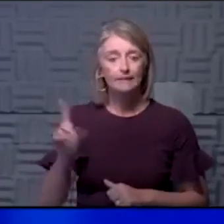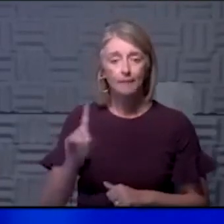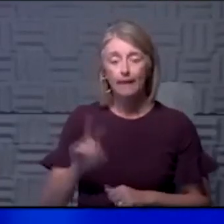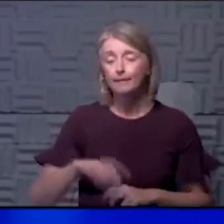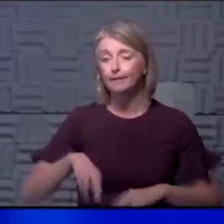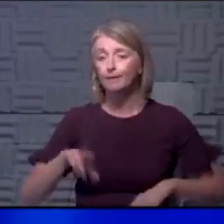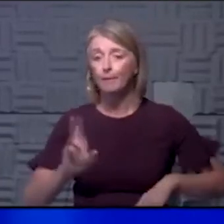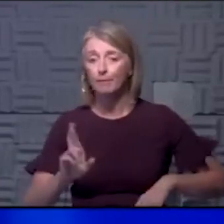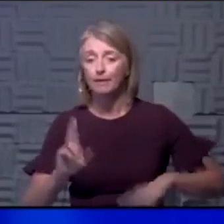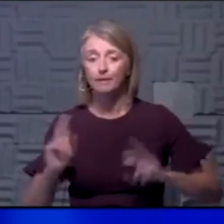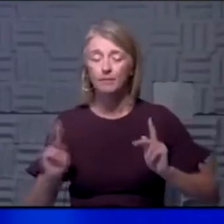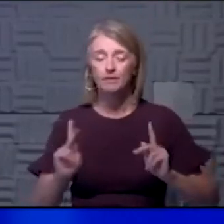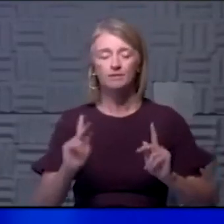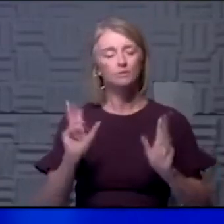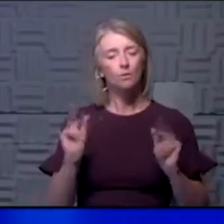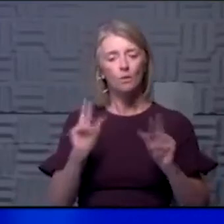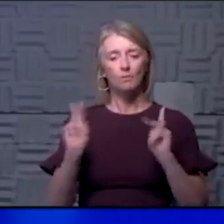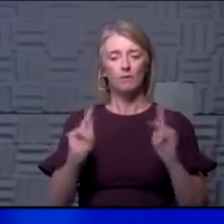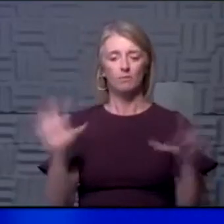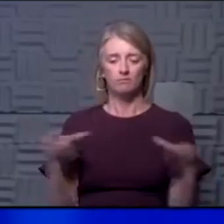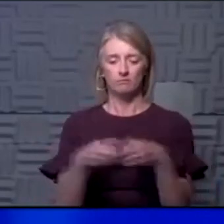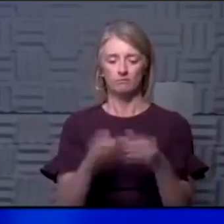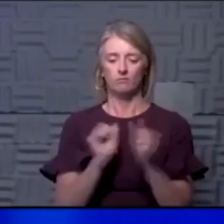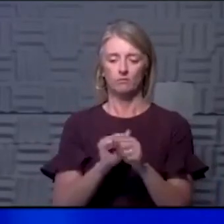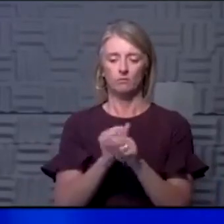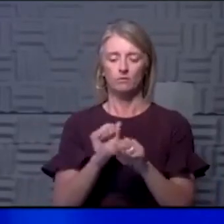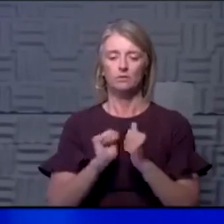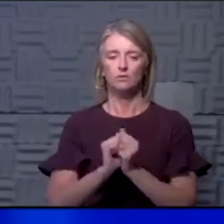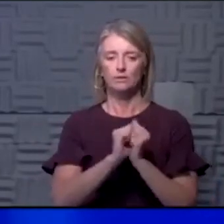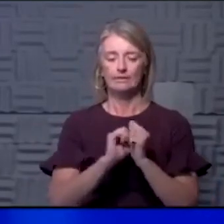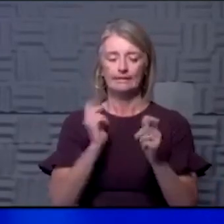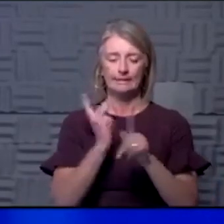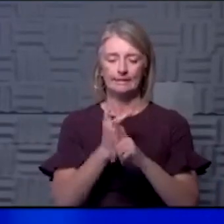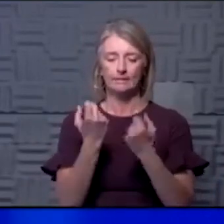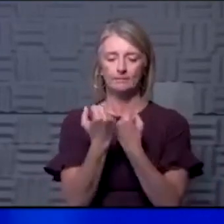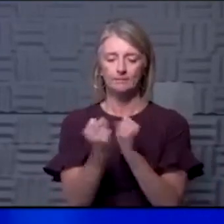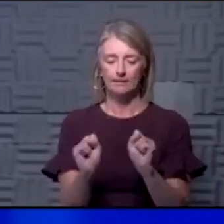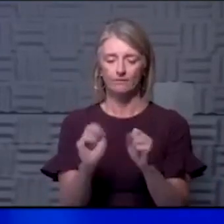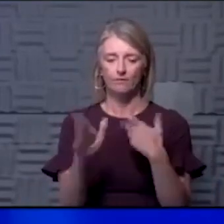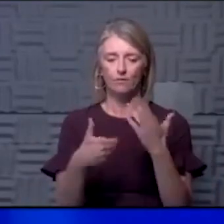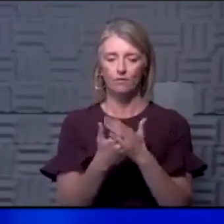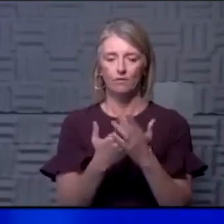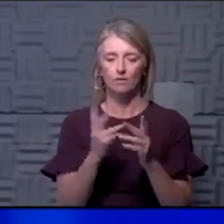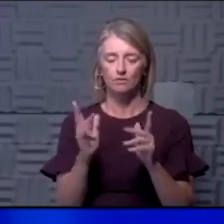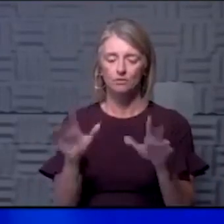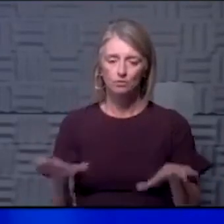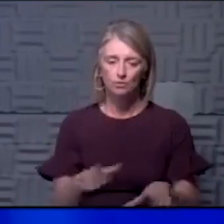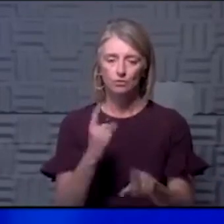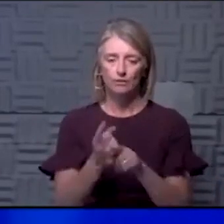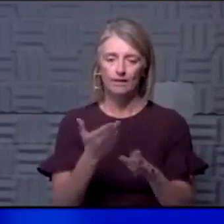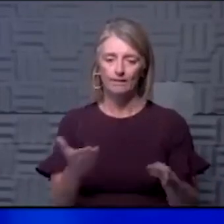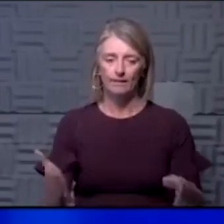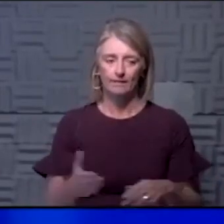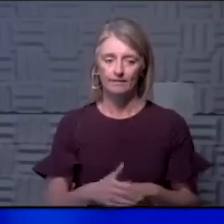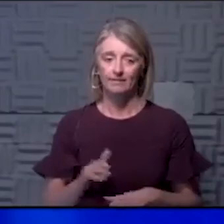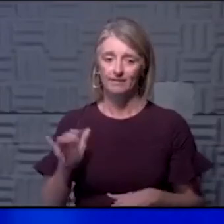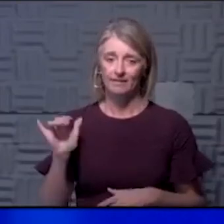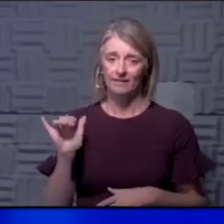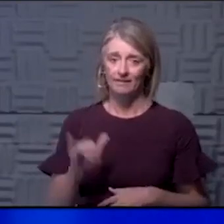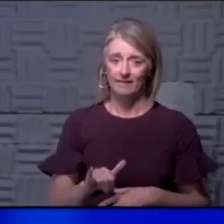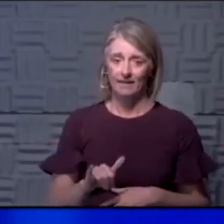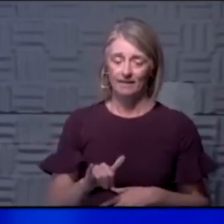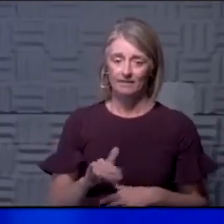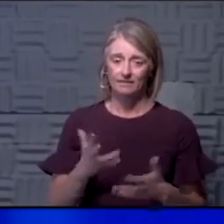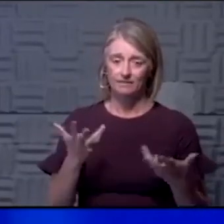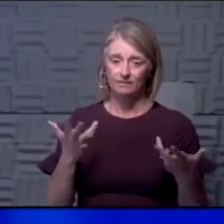Republicans. It's about people trying to work to keep each other safe, to keep a community safe, to keep a campus safe, and trying to do the right thing. And that's what